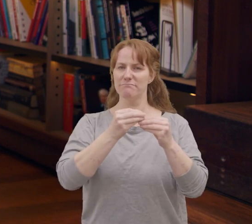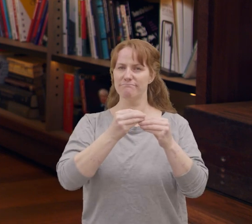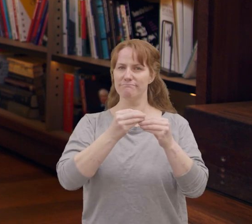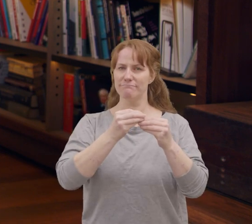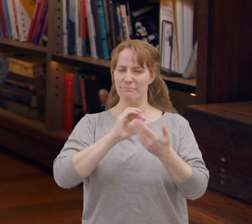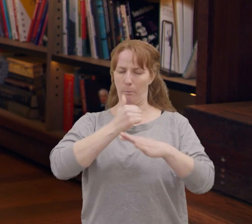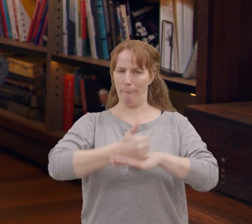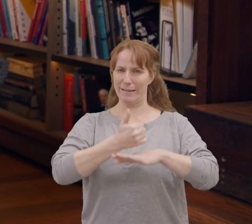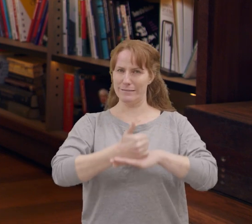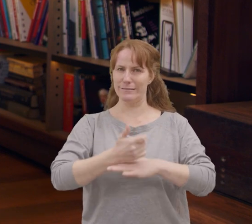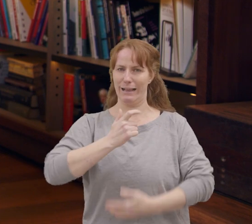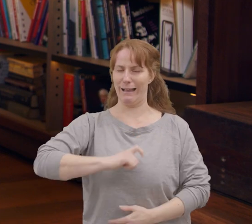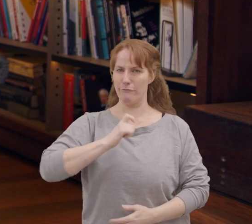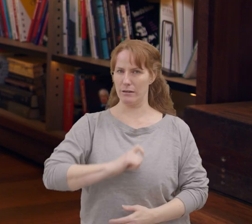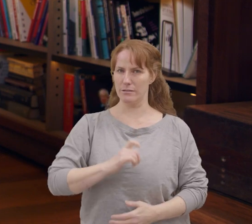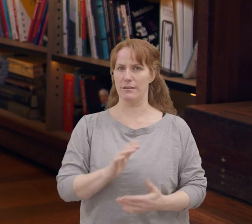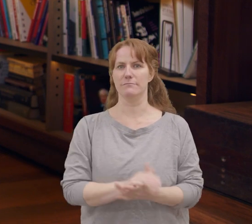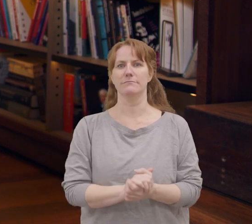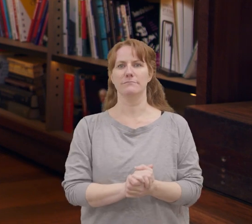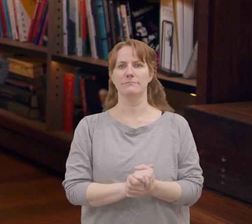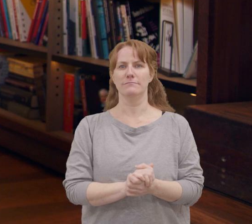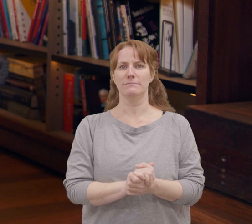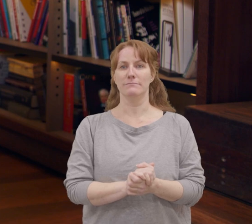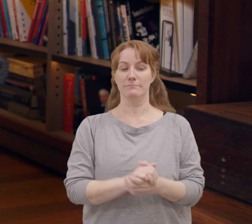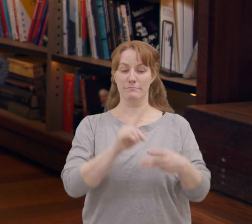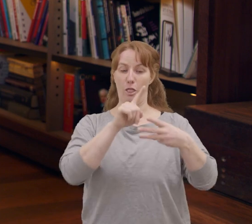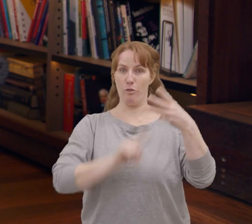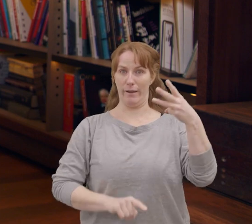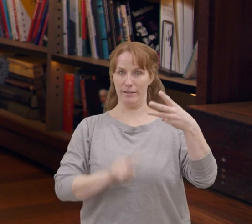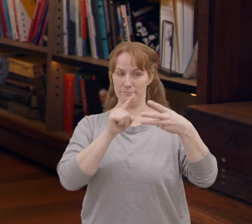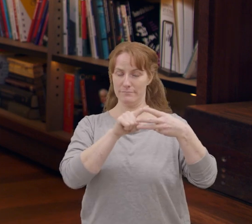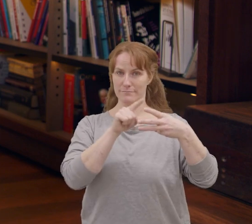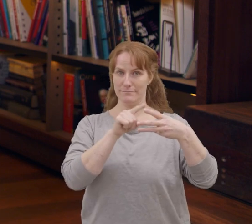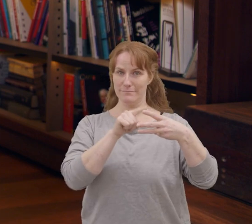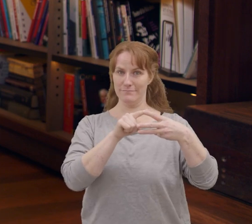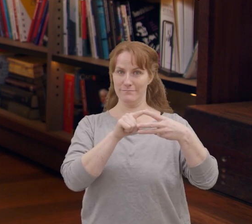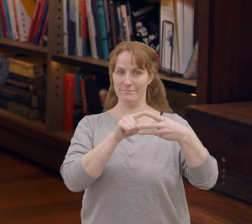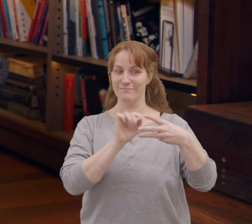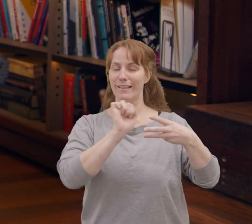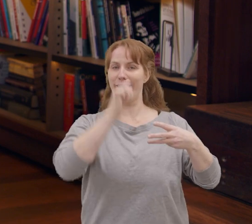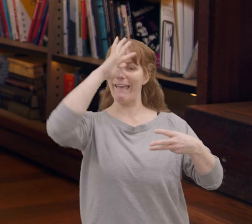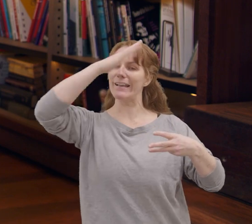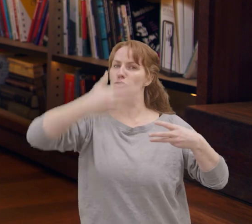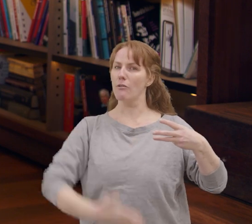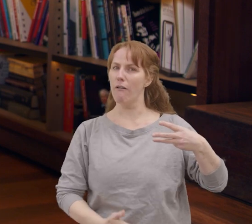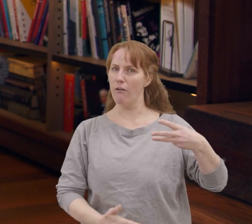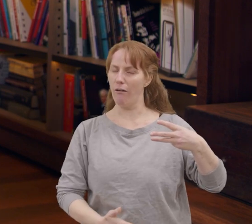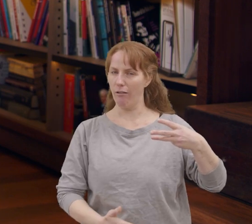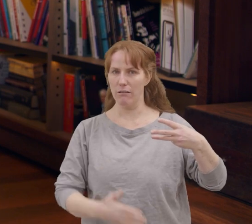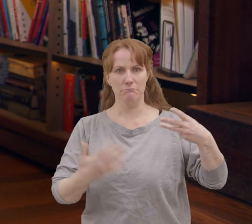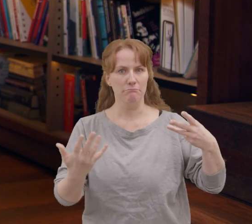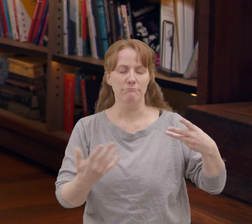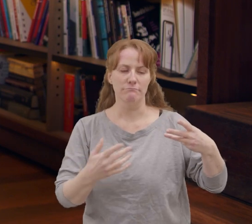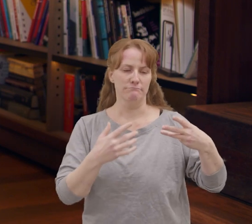building the initial parts of our character. So these are based on 3 things. The first thing is their external